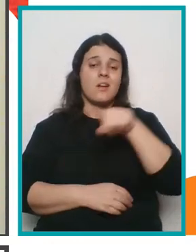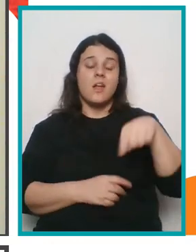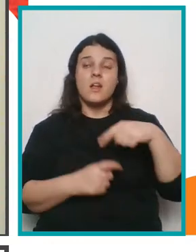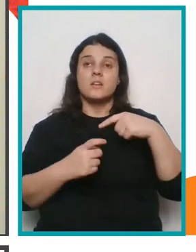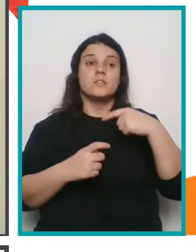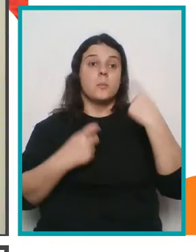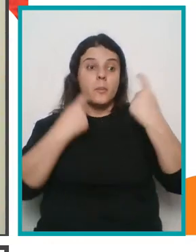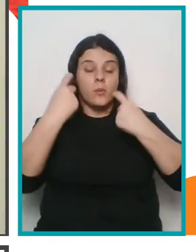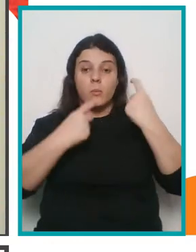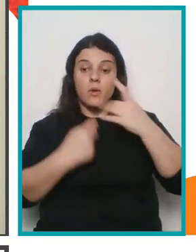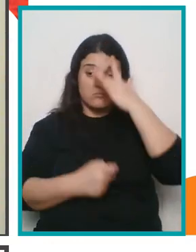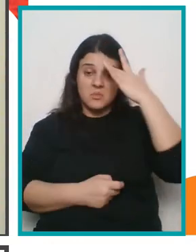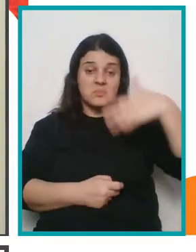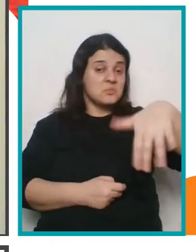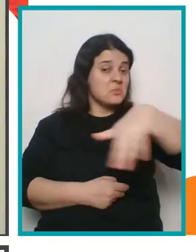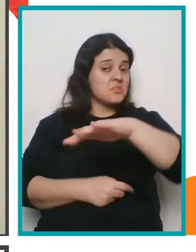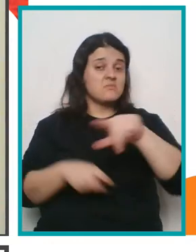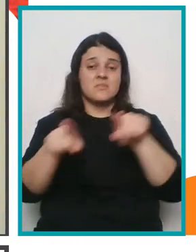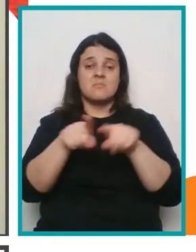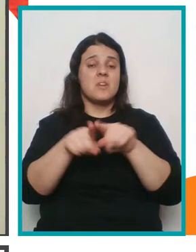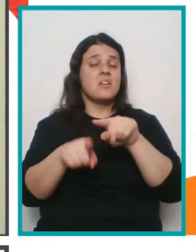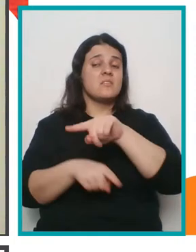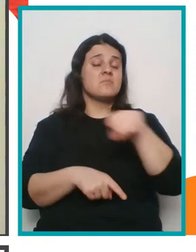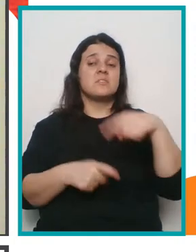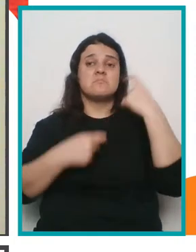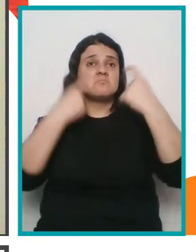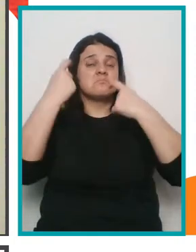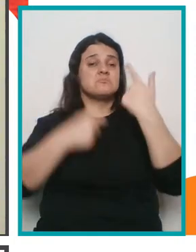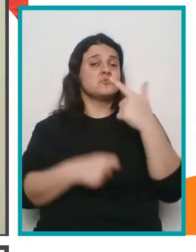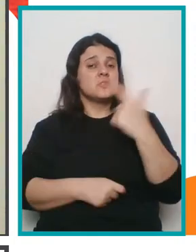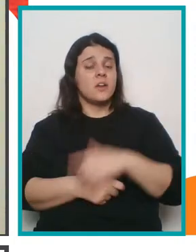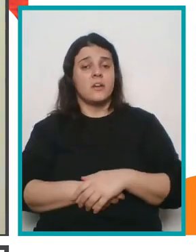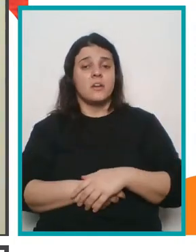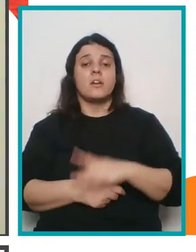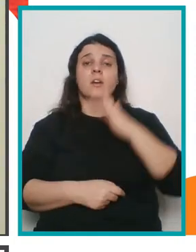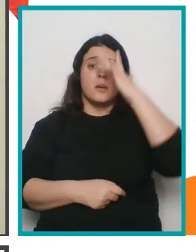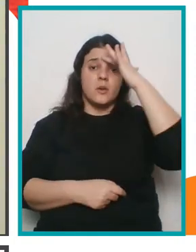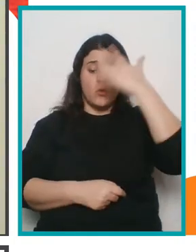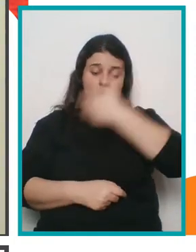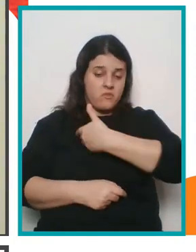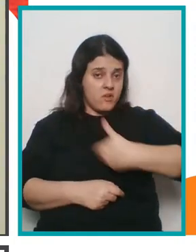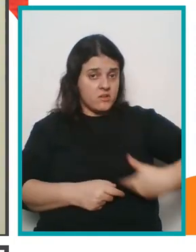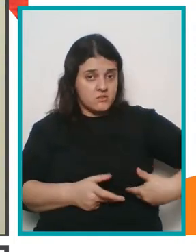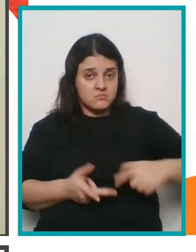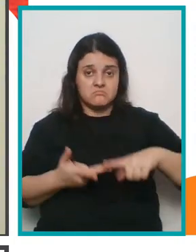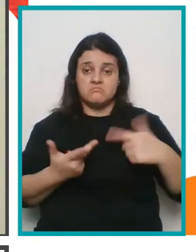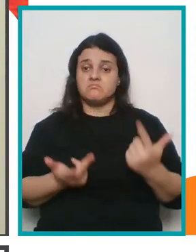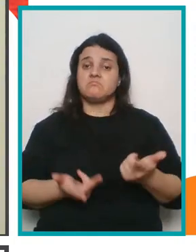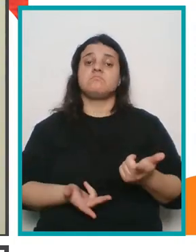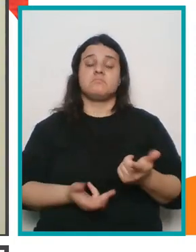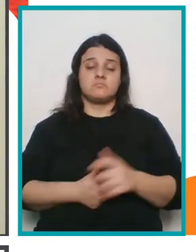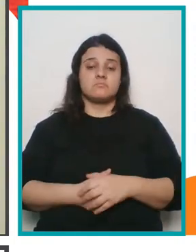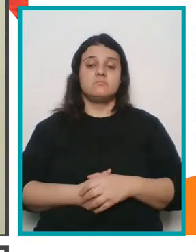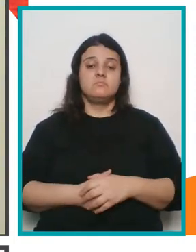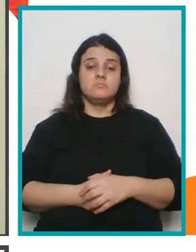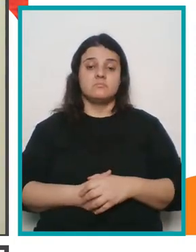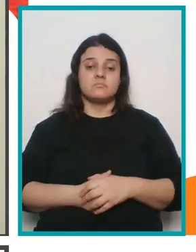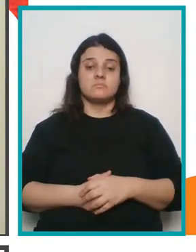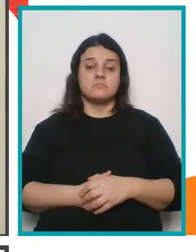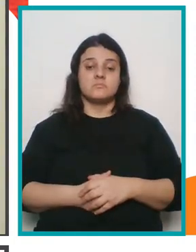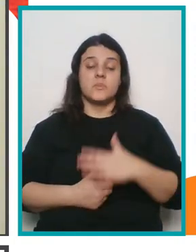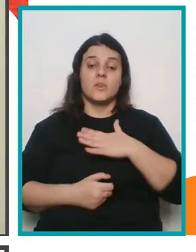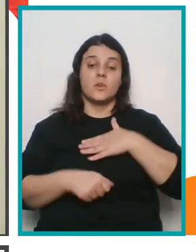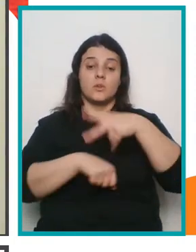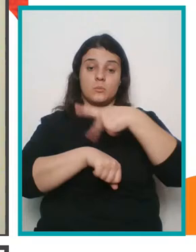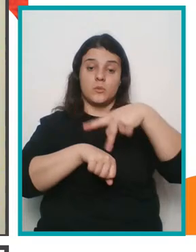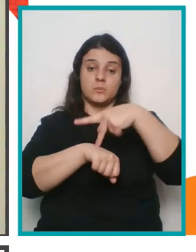In my country, most people, they are trying to survive. They're trying to meet daily needs